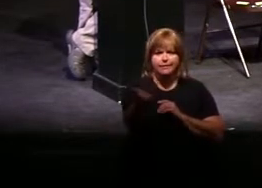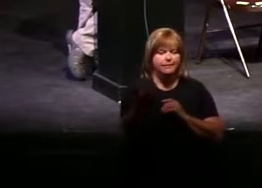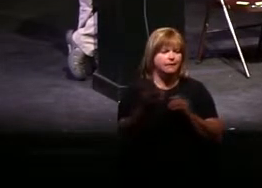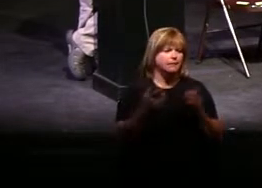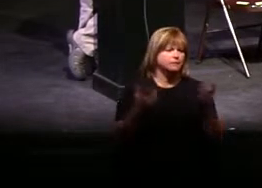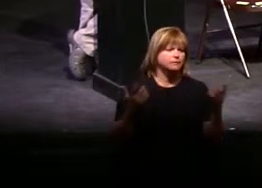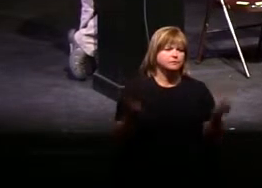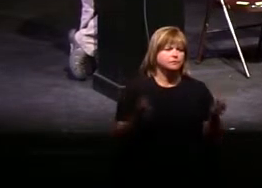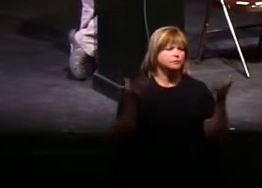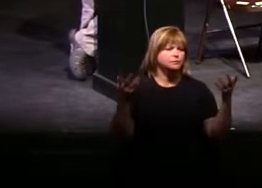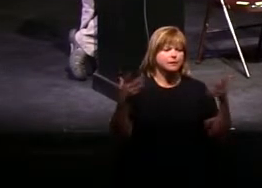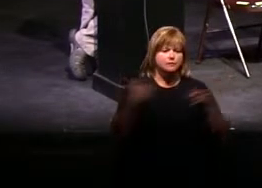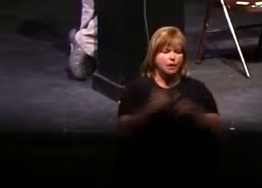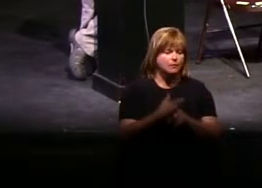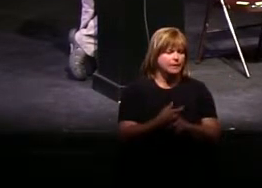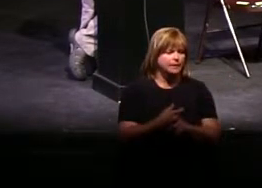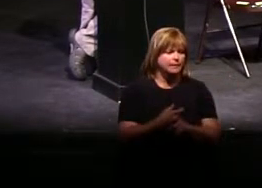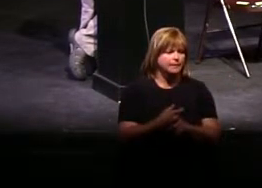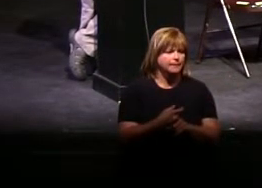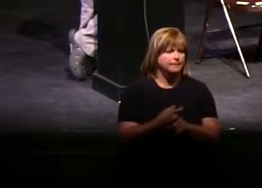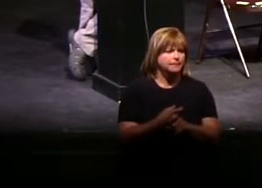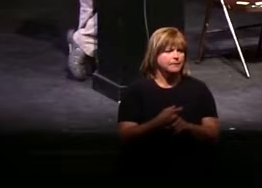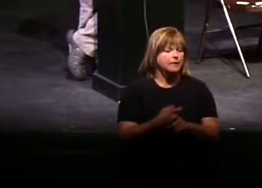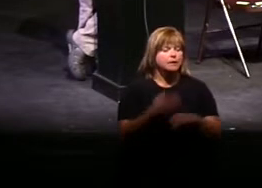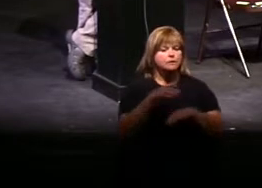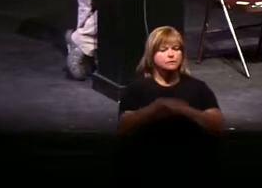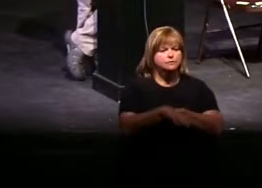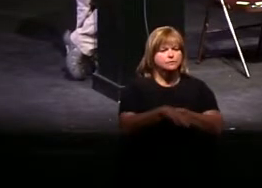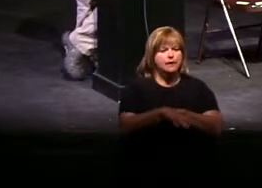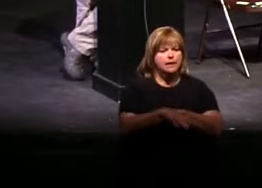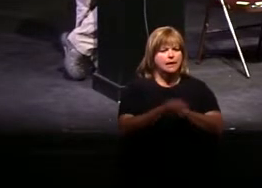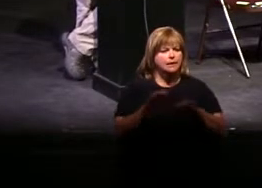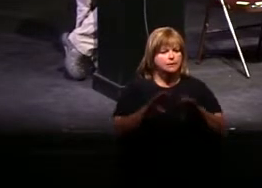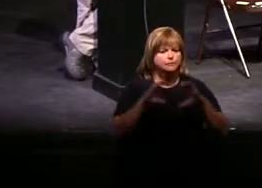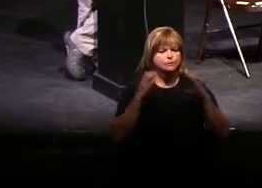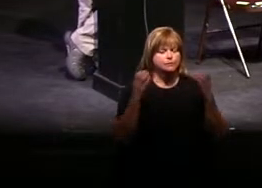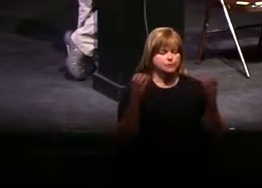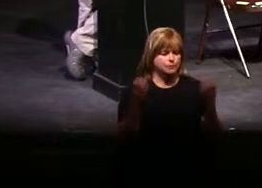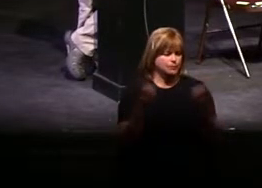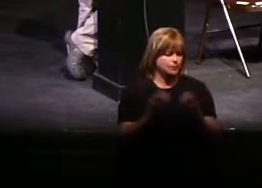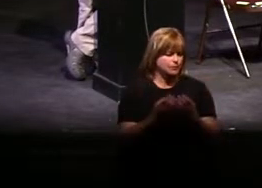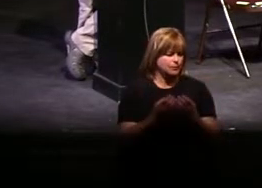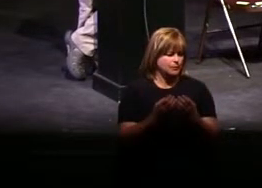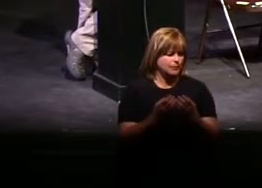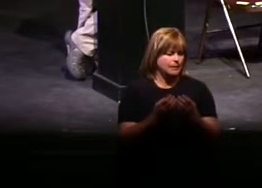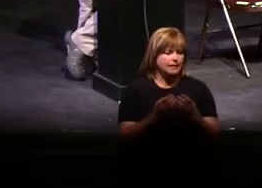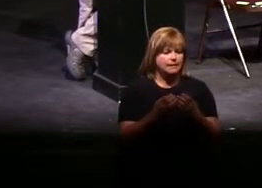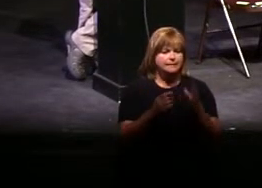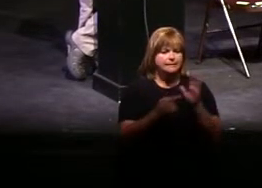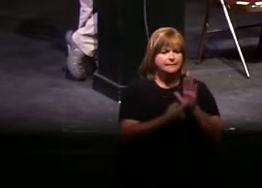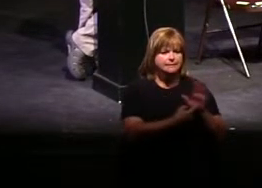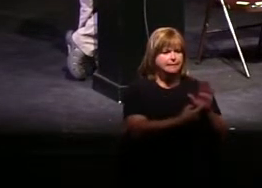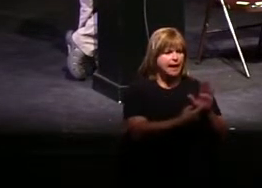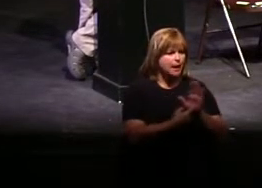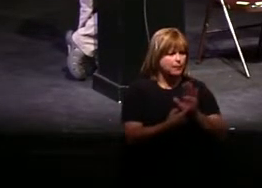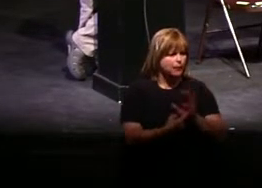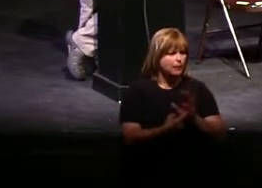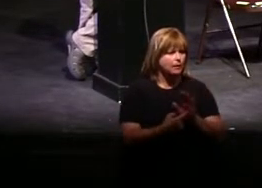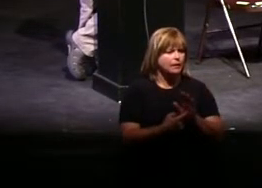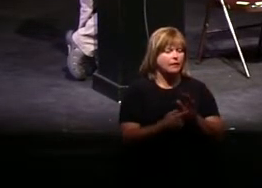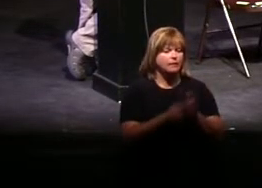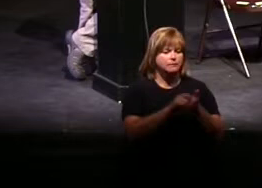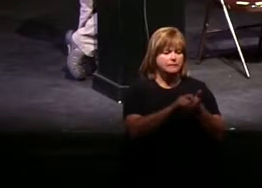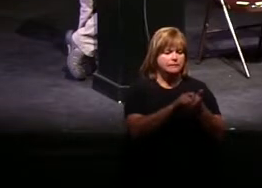just a little bit too complicated. But tonight's panel is, in essence, a sample of local literary